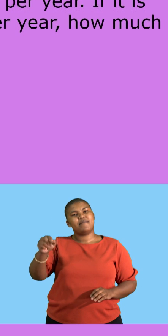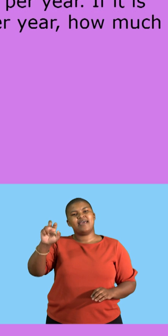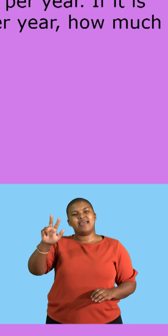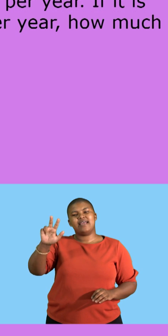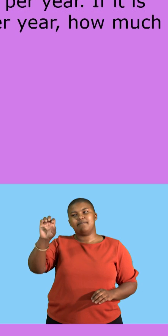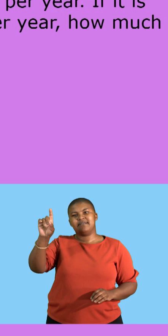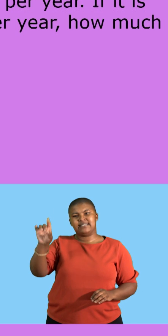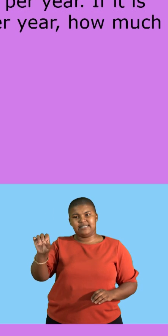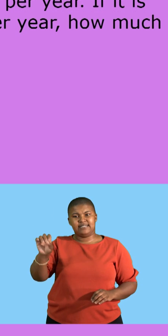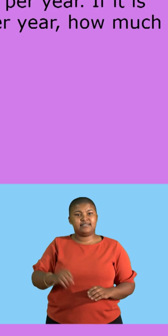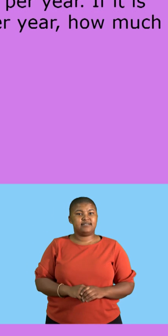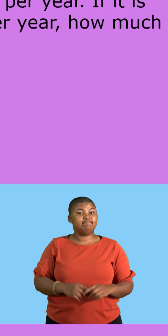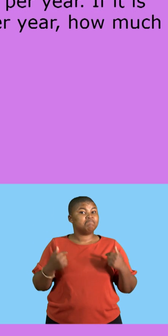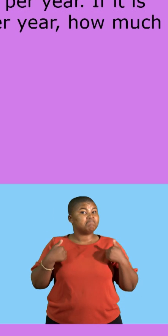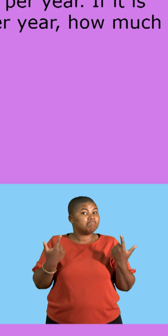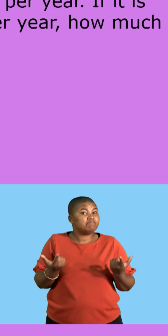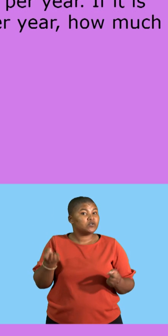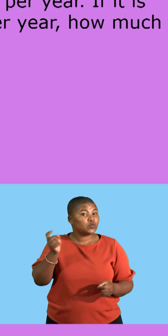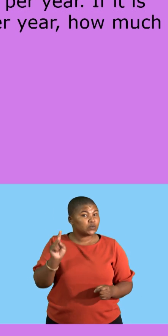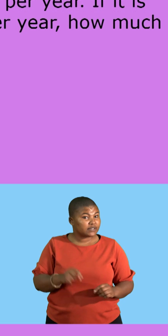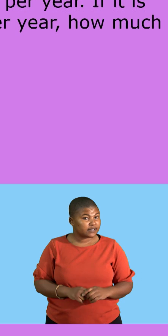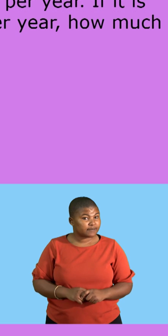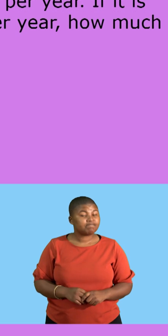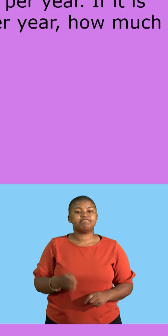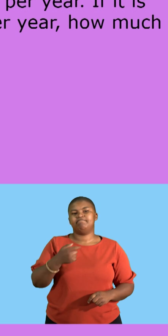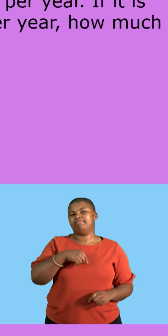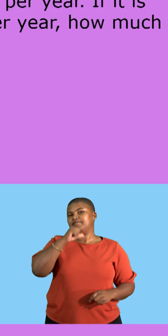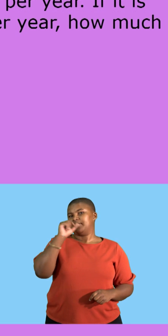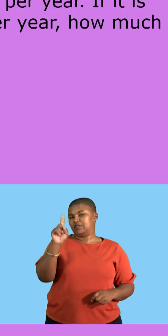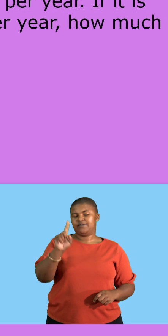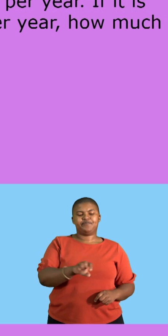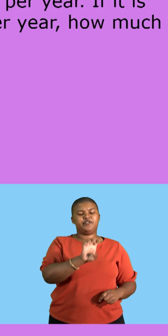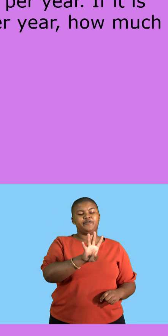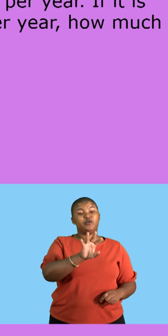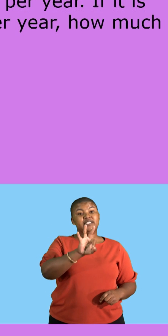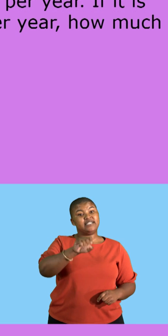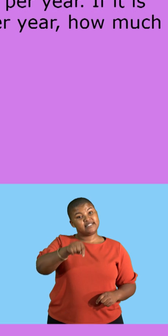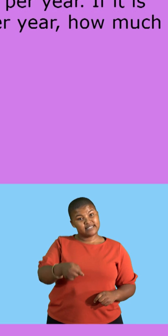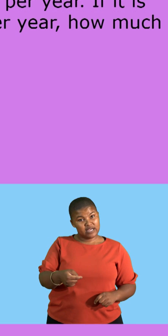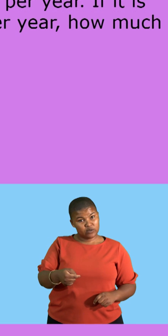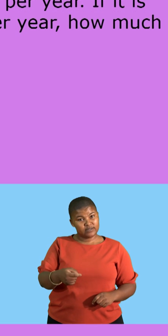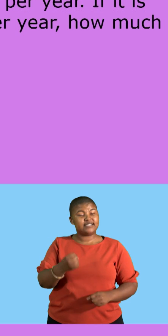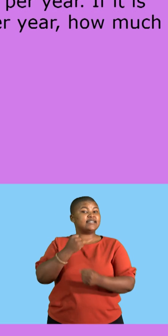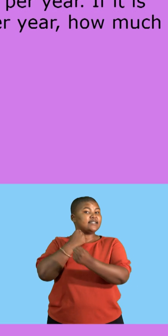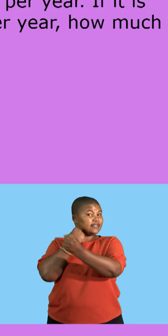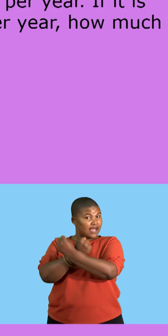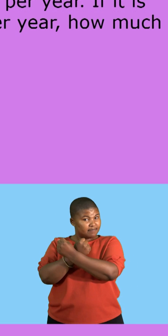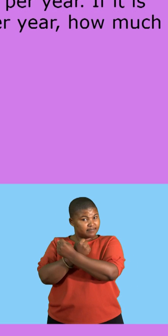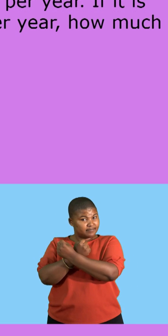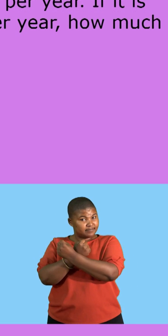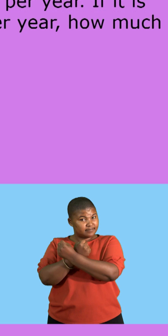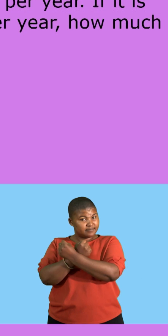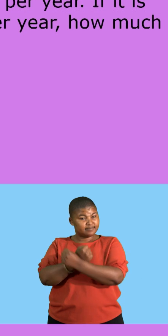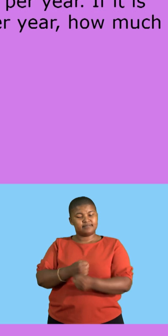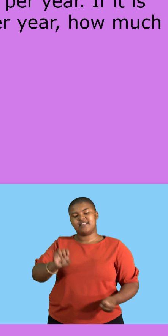4.8%. So what are we going to do? We are going to say 43,000 times the